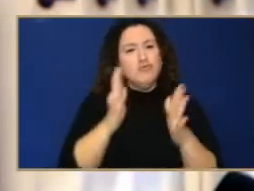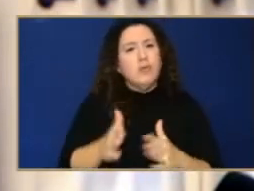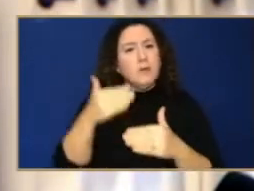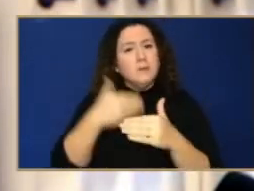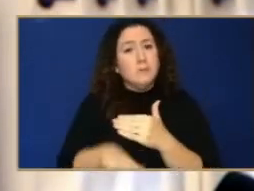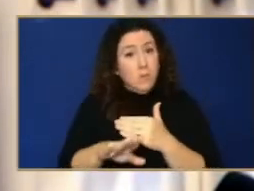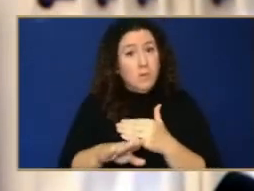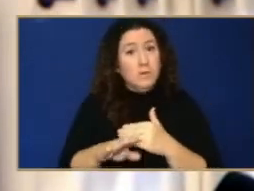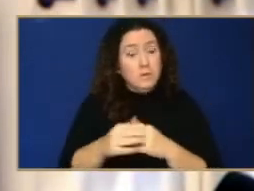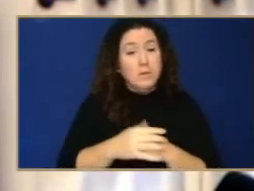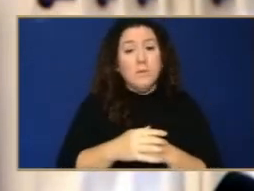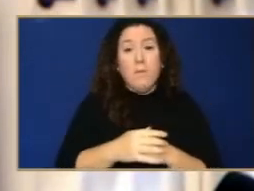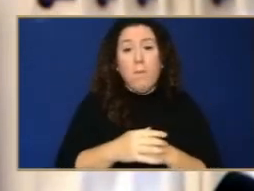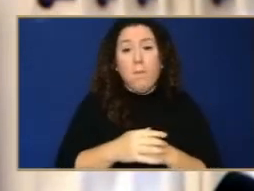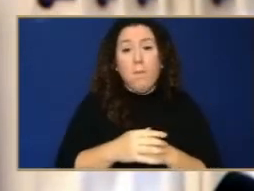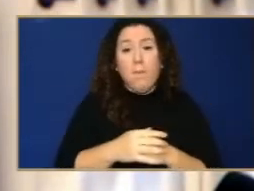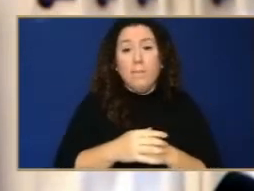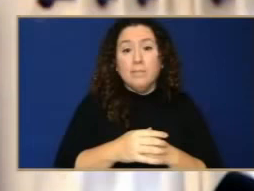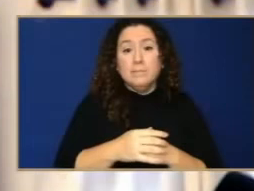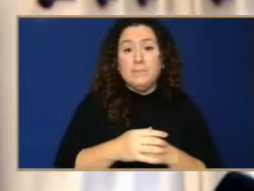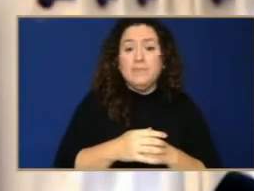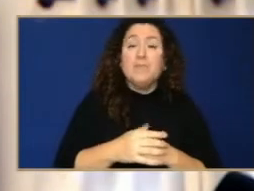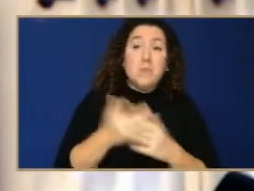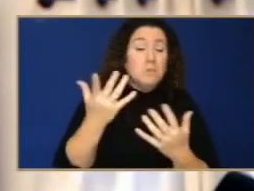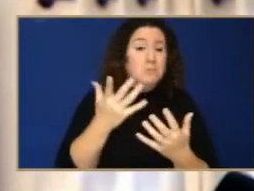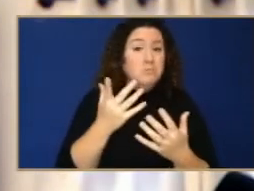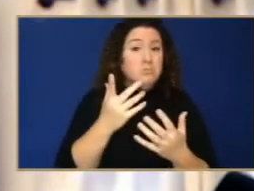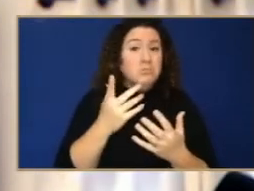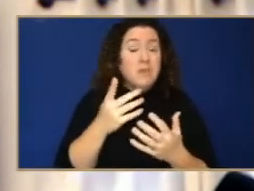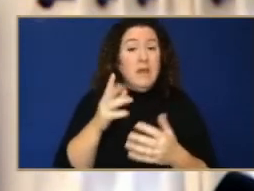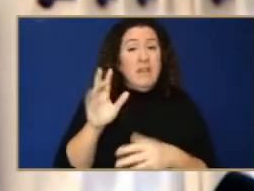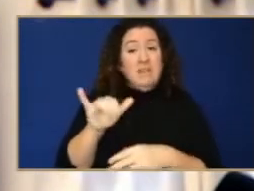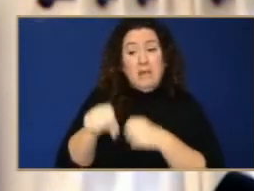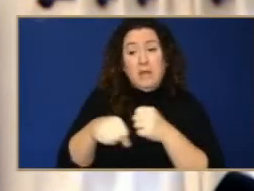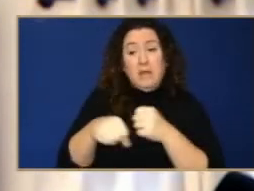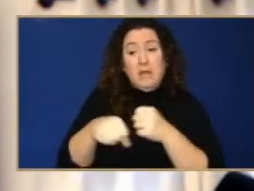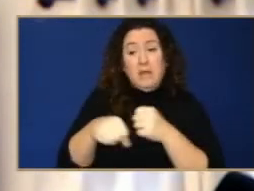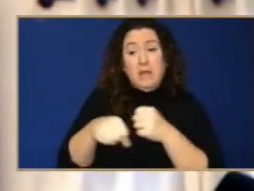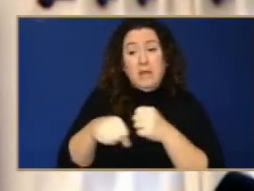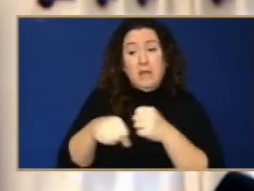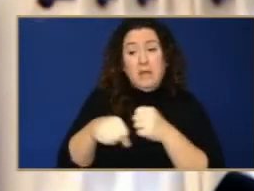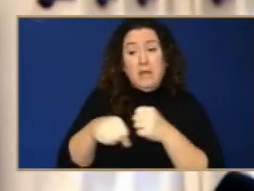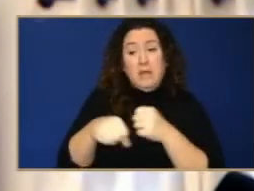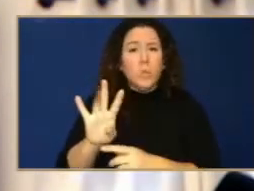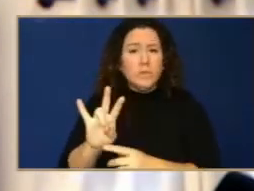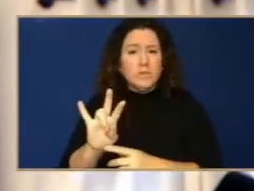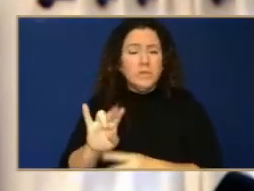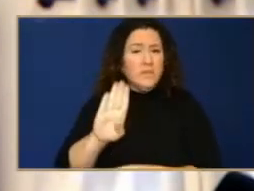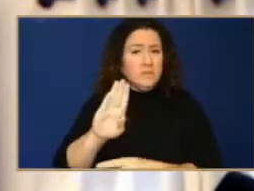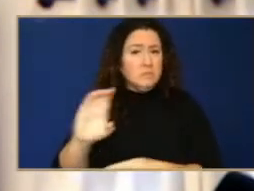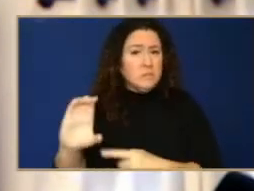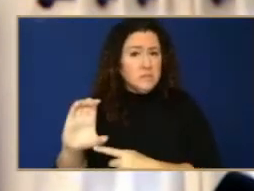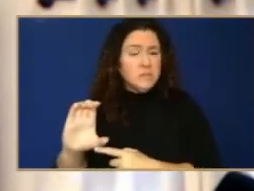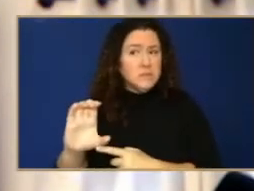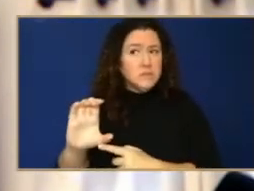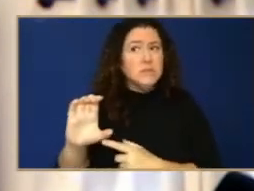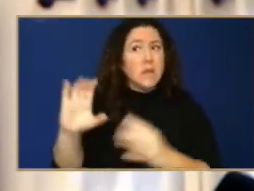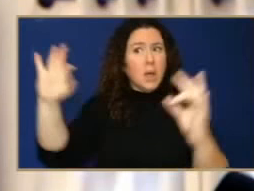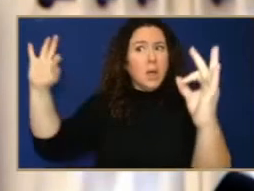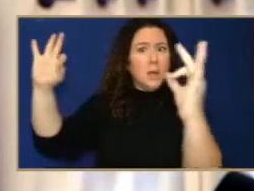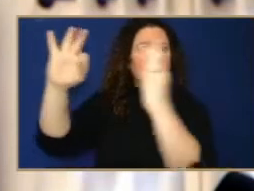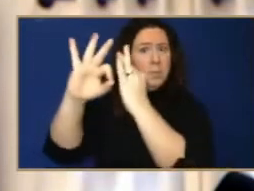it is quite possible that there was a conjunction in the year 6 or 7 BC, and a conjunction very much like this one here, where Jupiter and Saturn